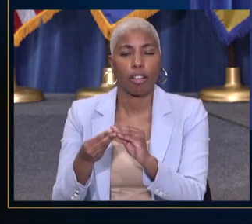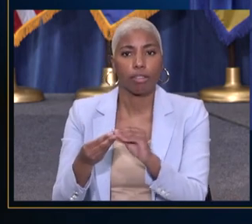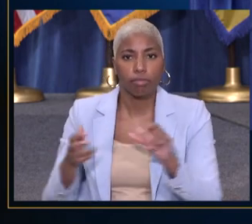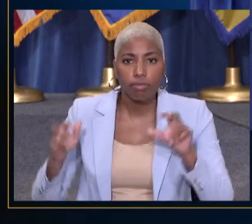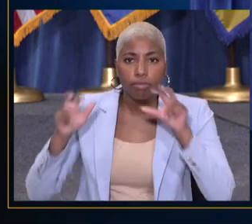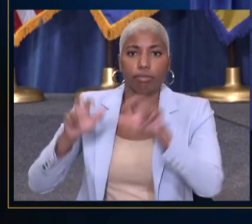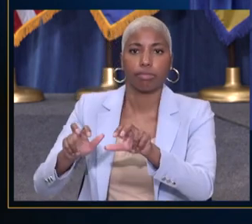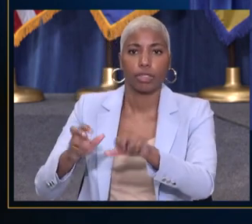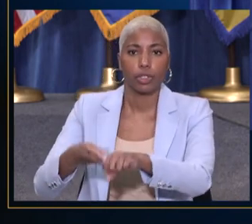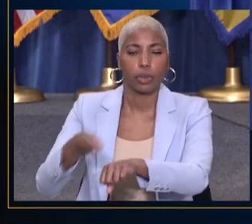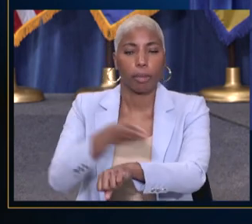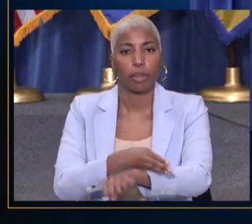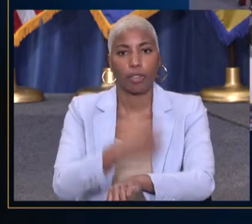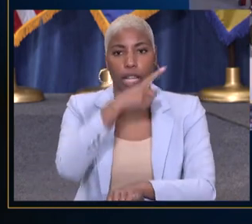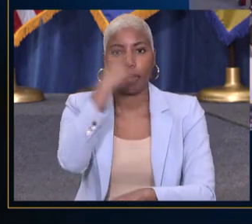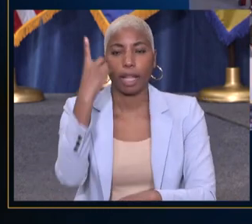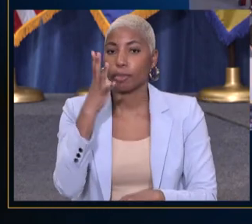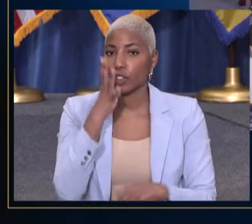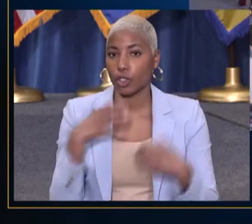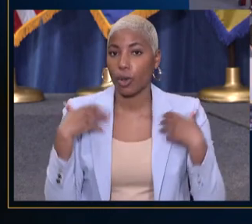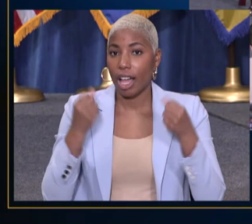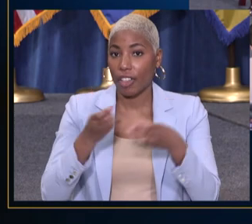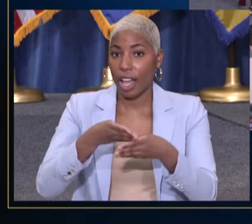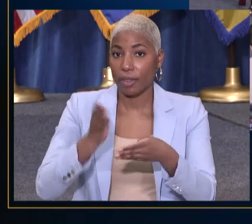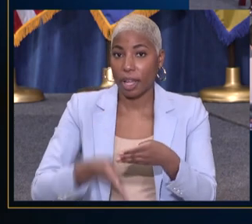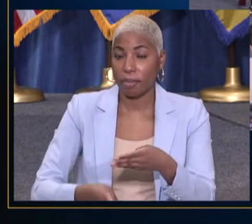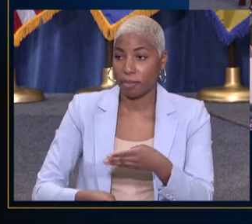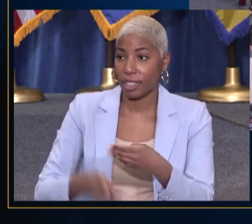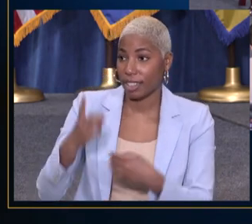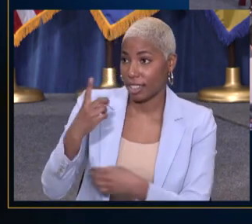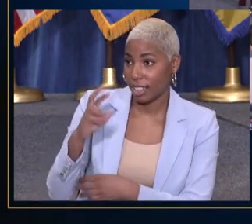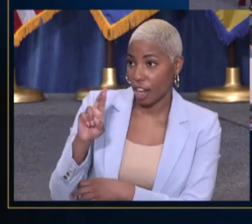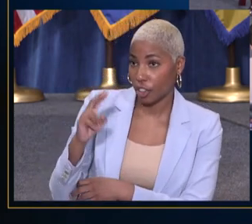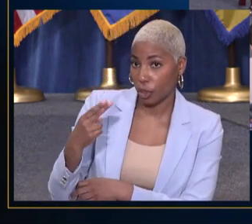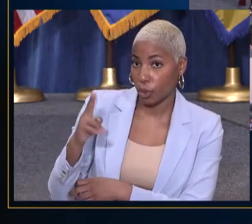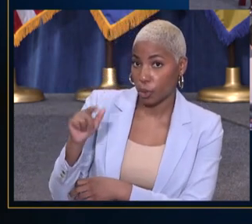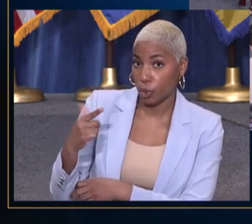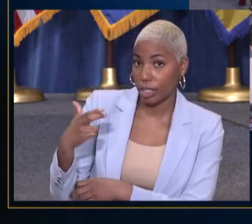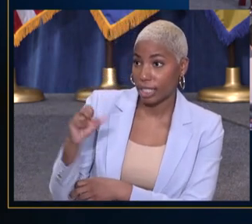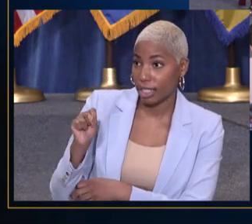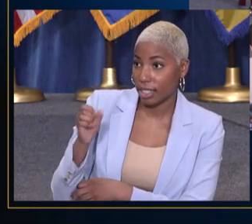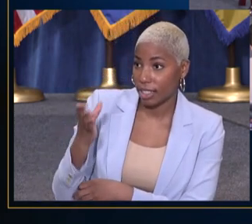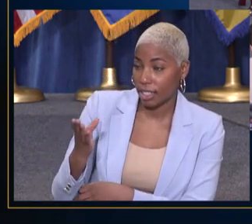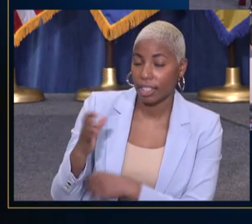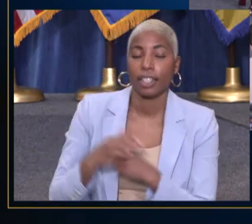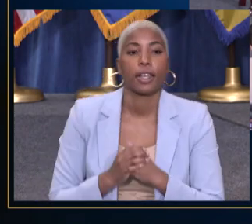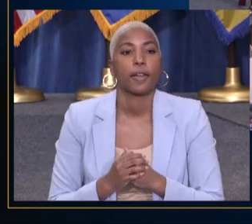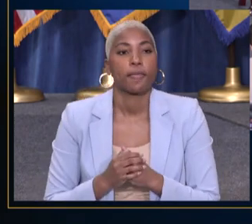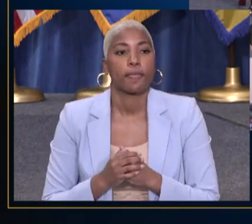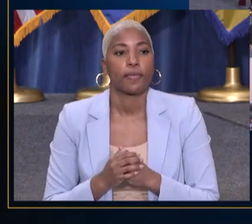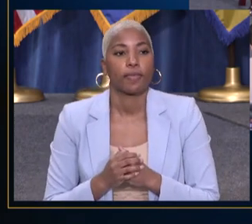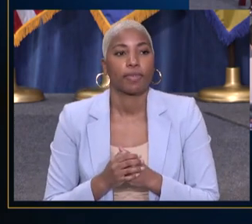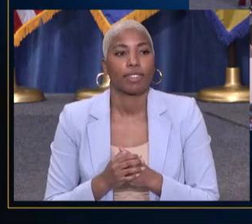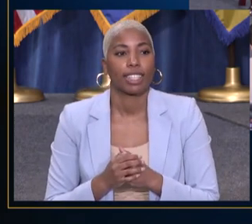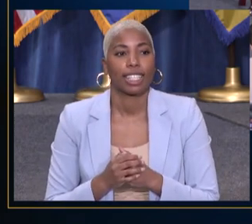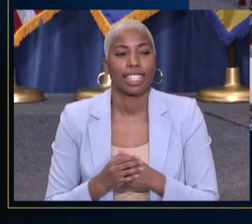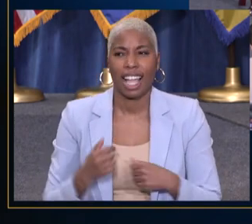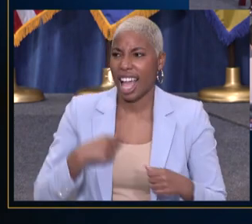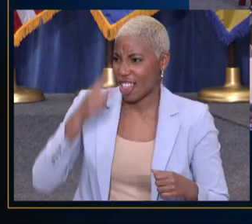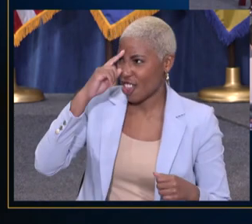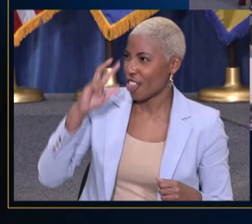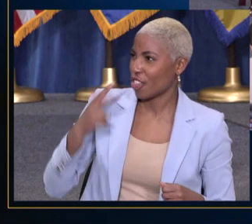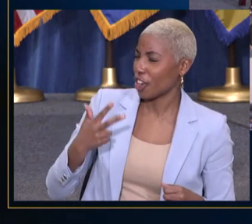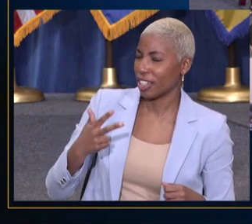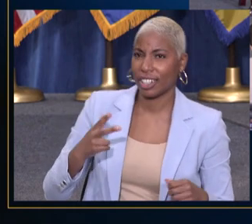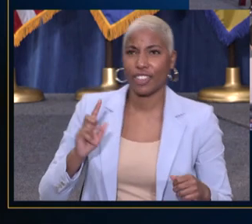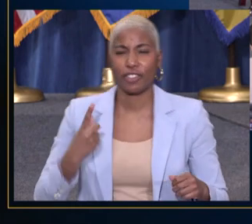maternal health outcomes? So we'll start with Dr. Hughes. starting in reverse order. I was thinking, okay, I have a